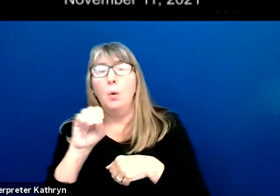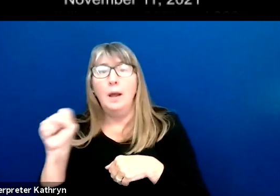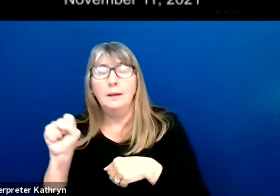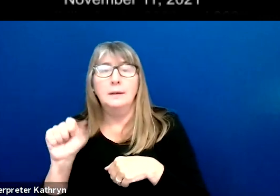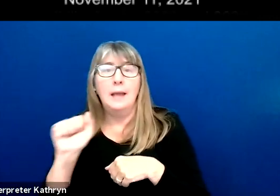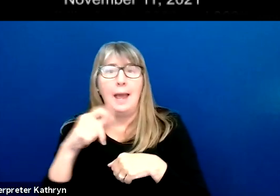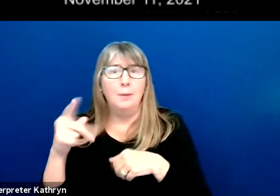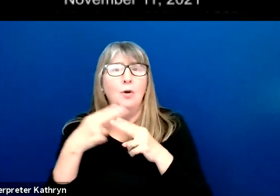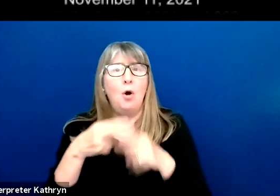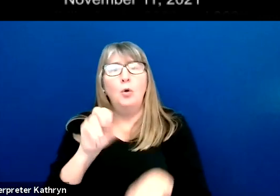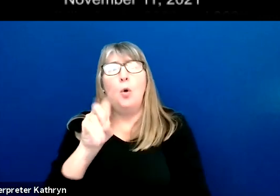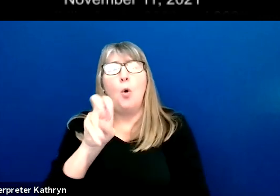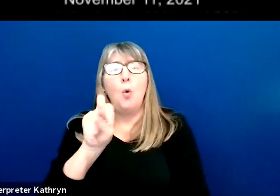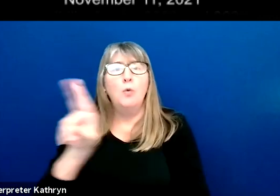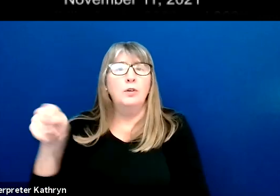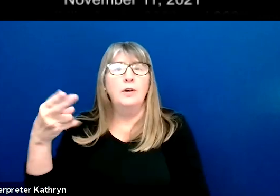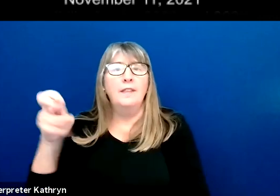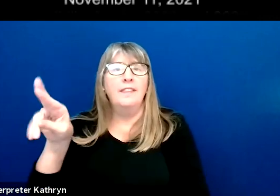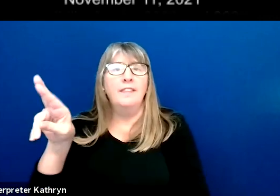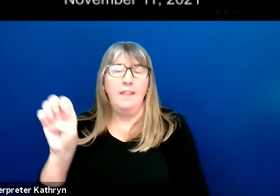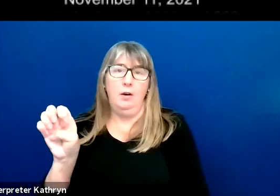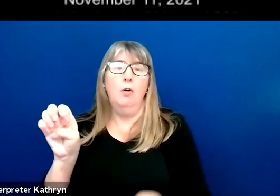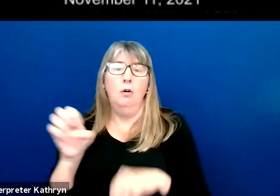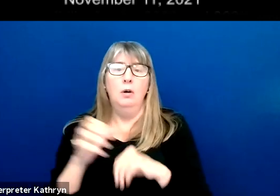I created for